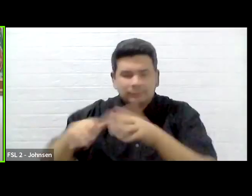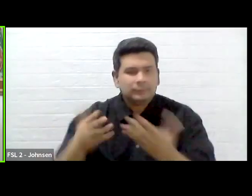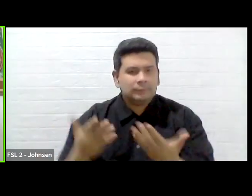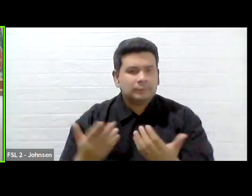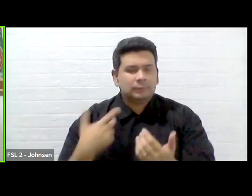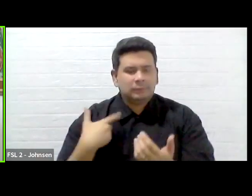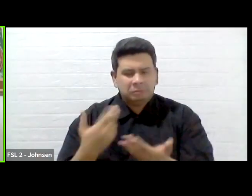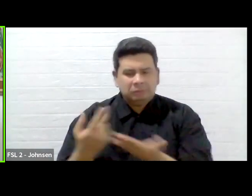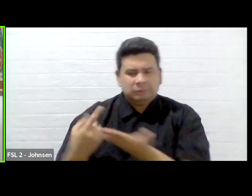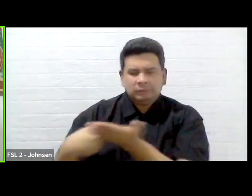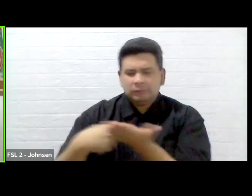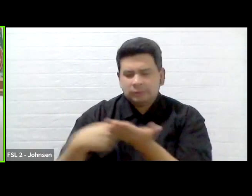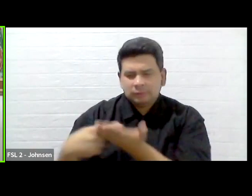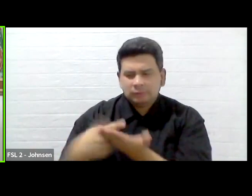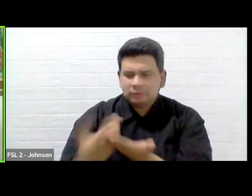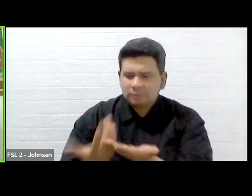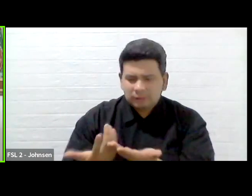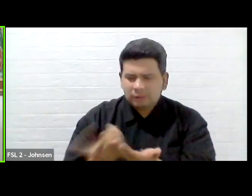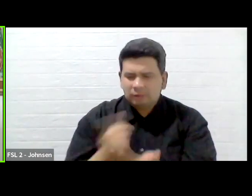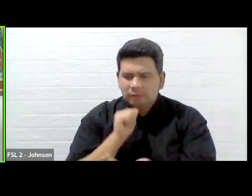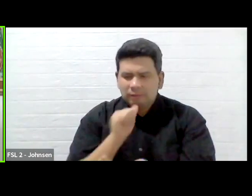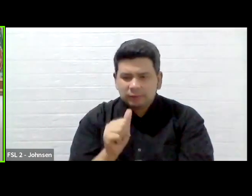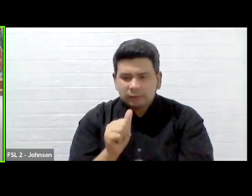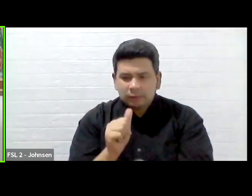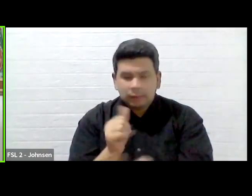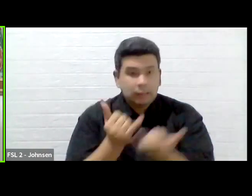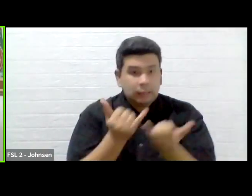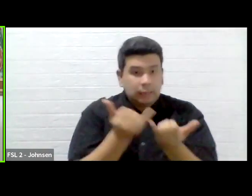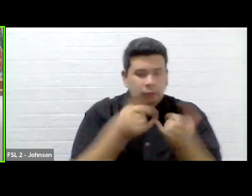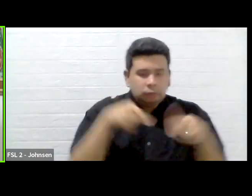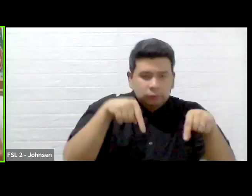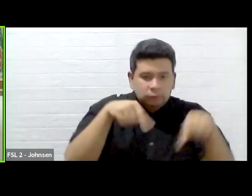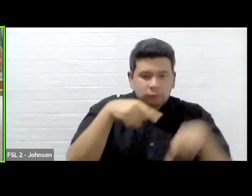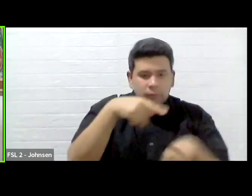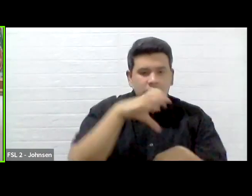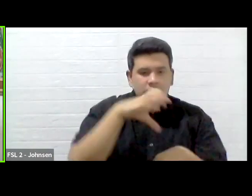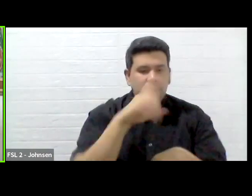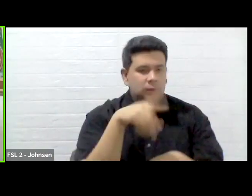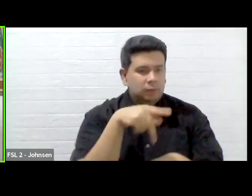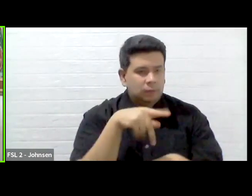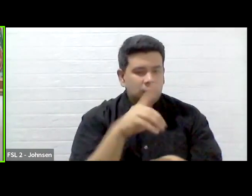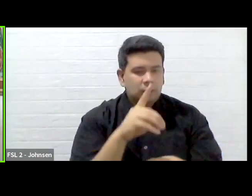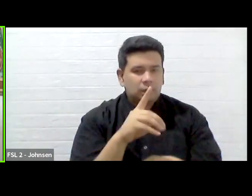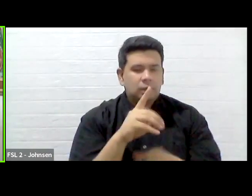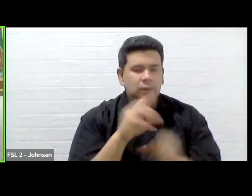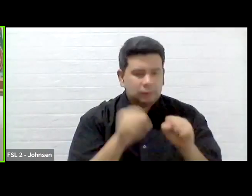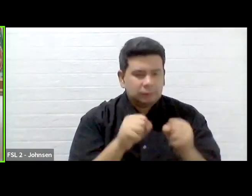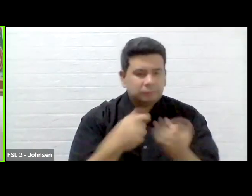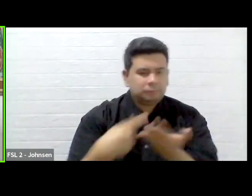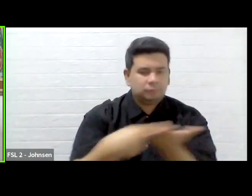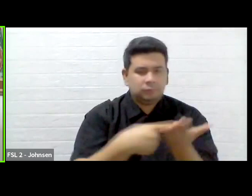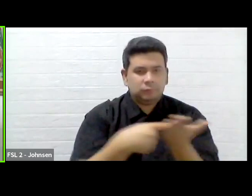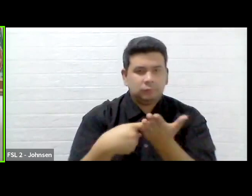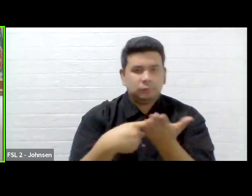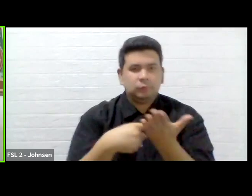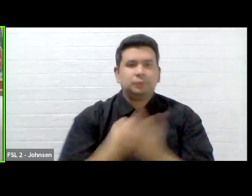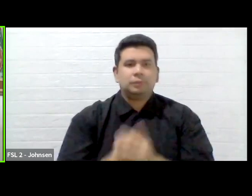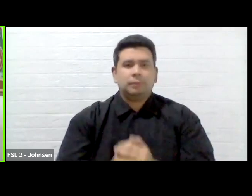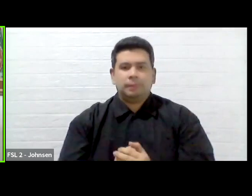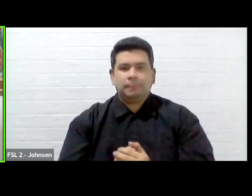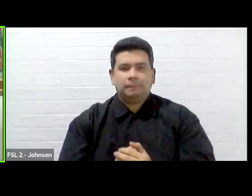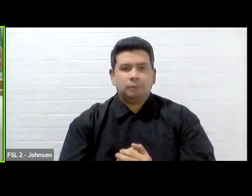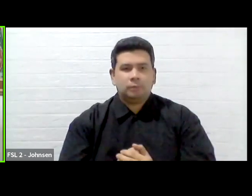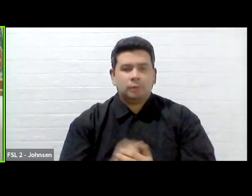namin, pag-usapan natin dito. PCPD can offer the platform and then let's talk about it. At least naman para merong